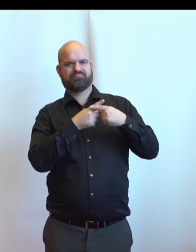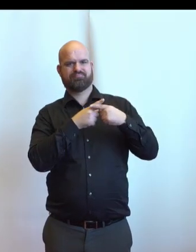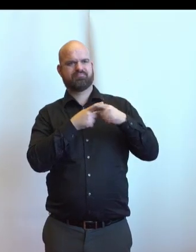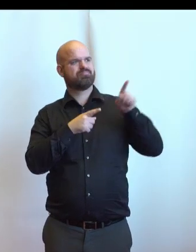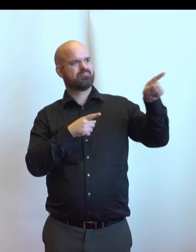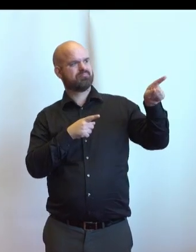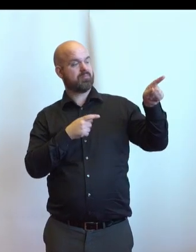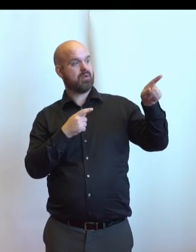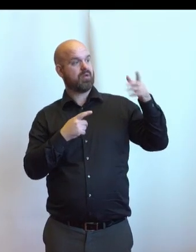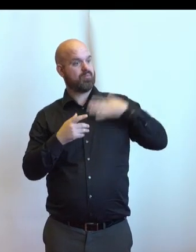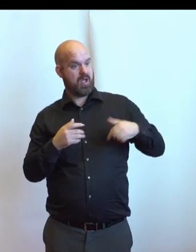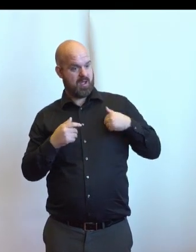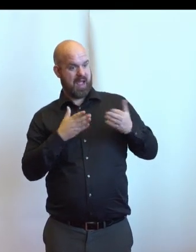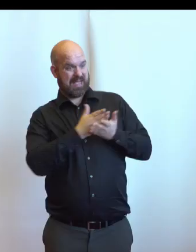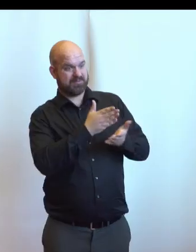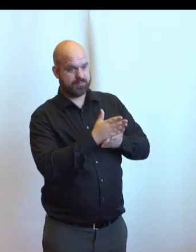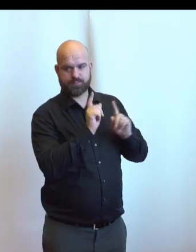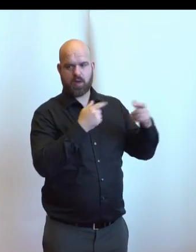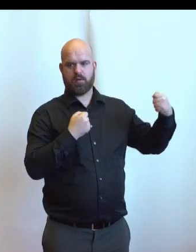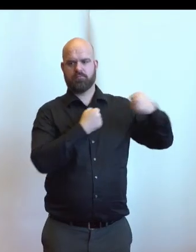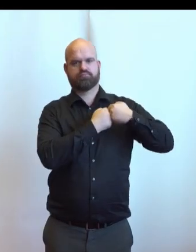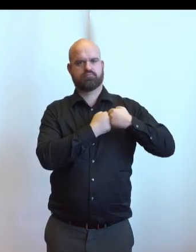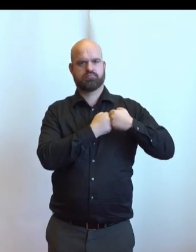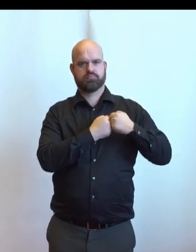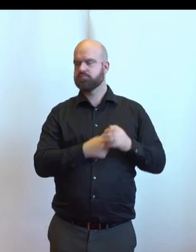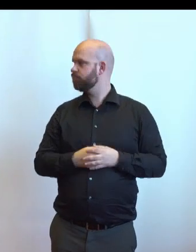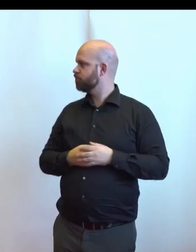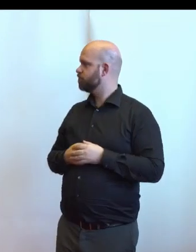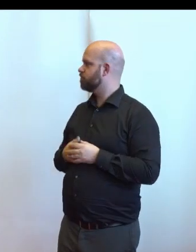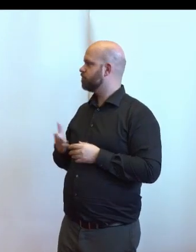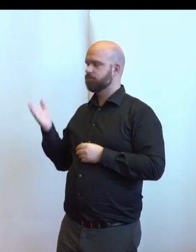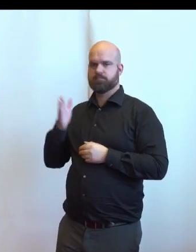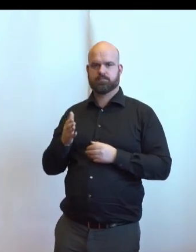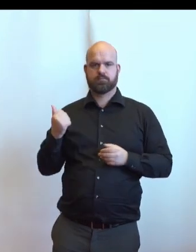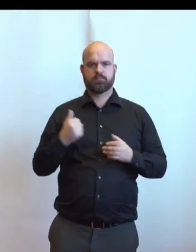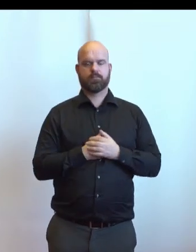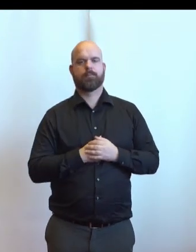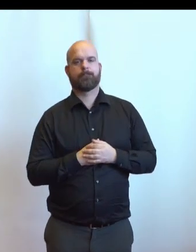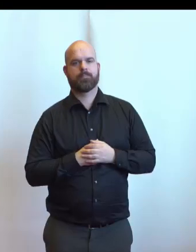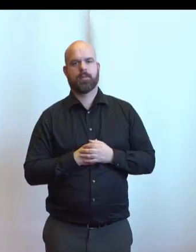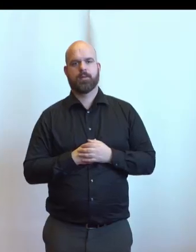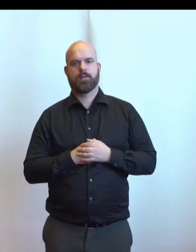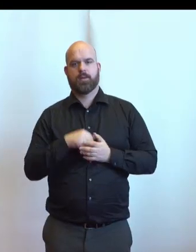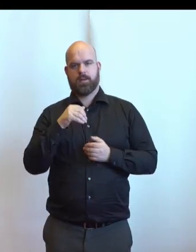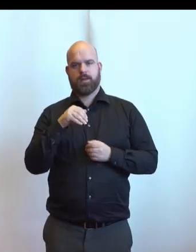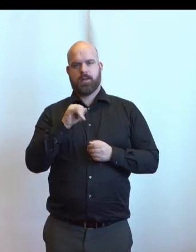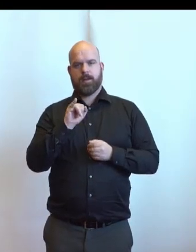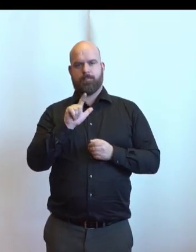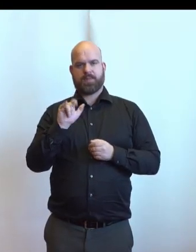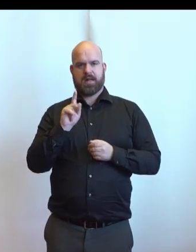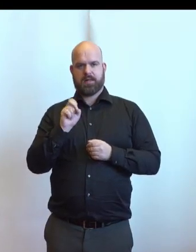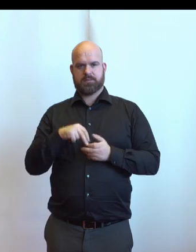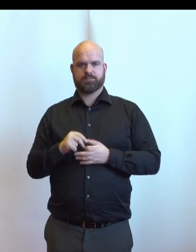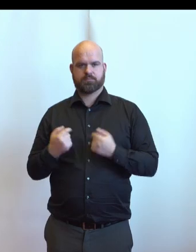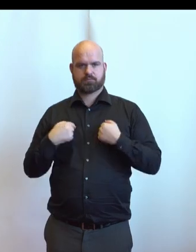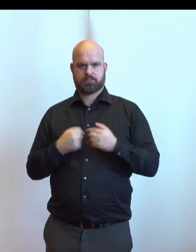Yeah. Okay. So I think there is. It's quite difficult to maintain a working end-to-end process. We work